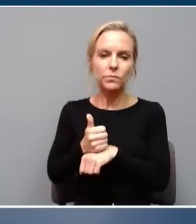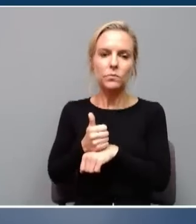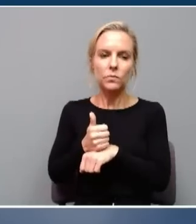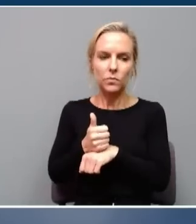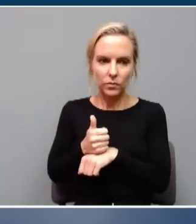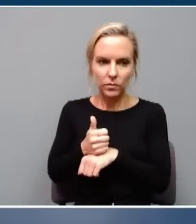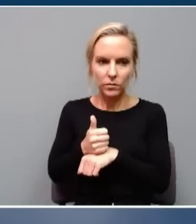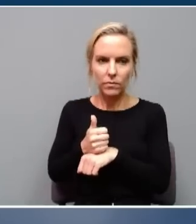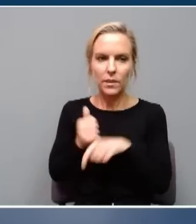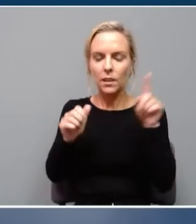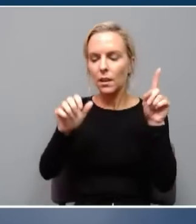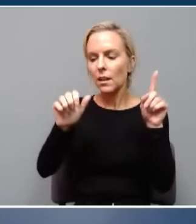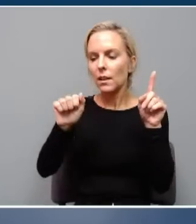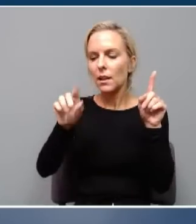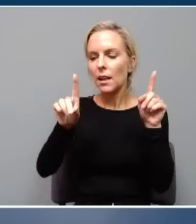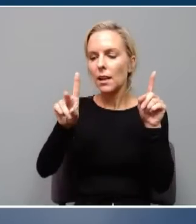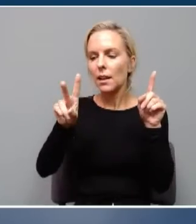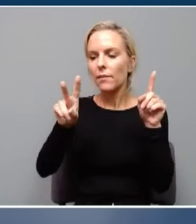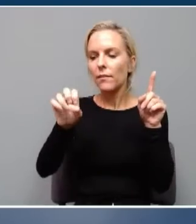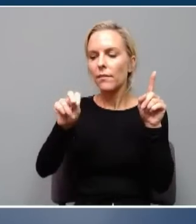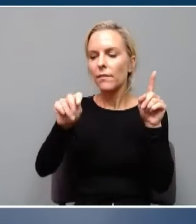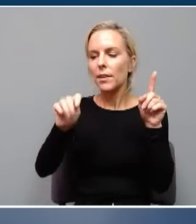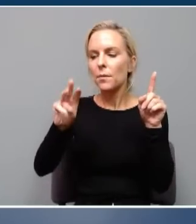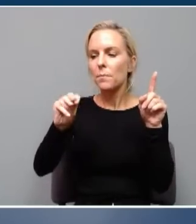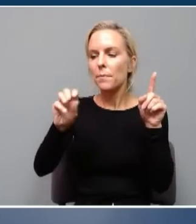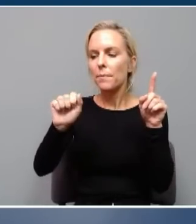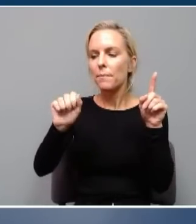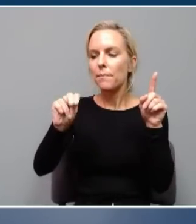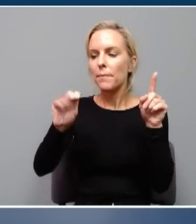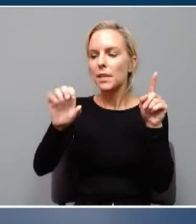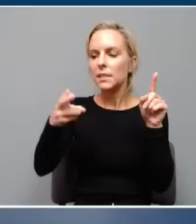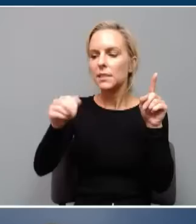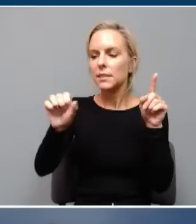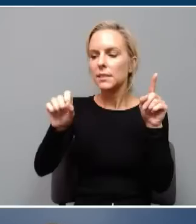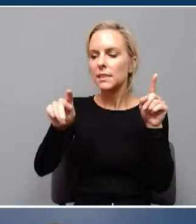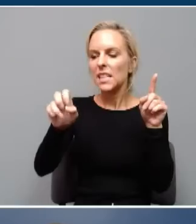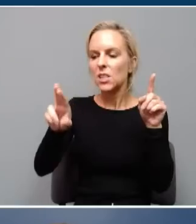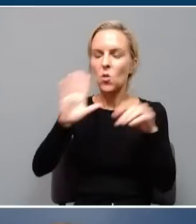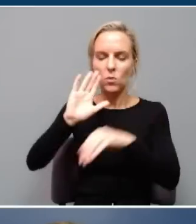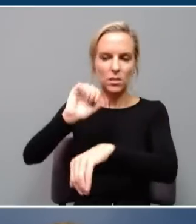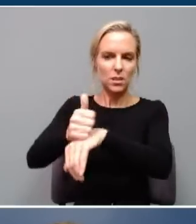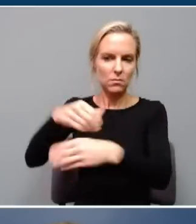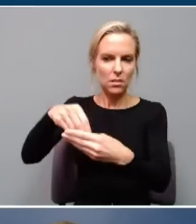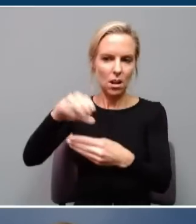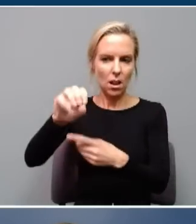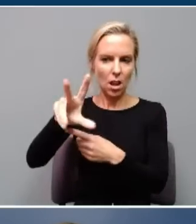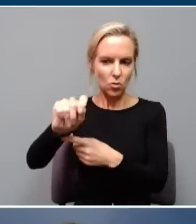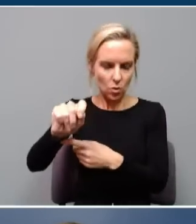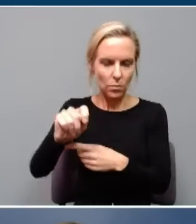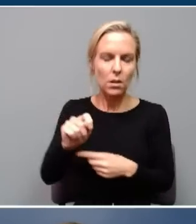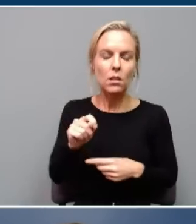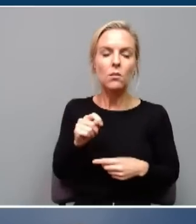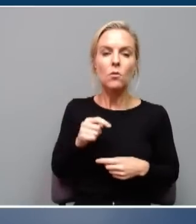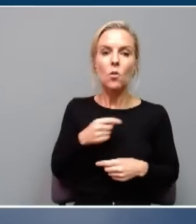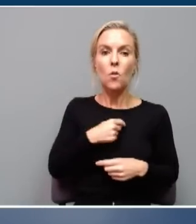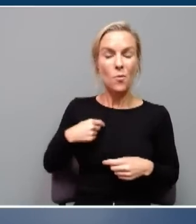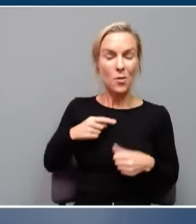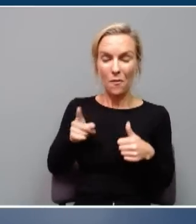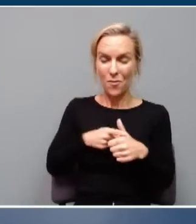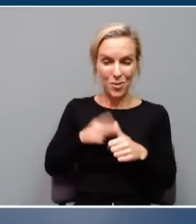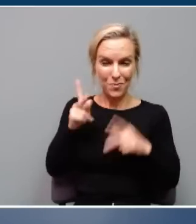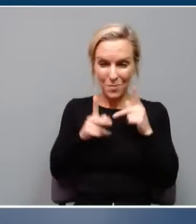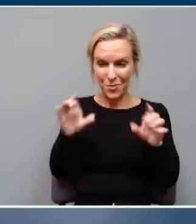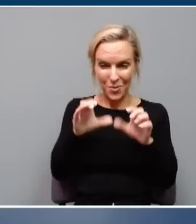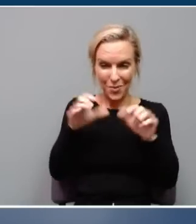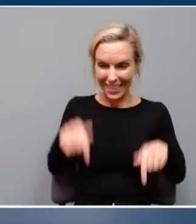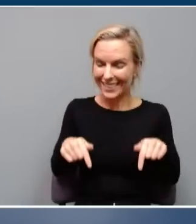Advent, Manchester, here in October. But let me tell you, we're the first people to do this. And I think we got